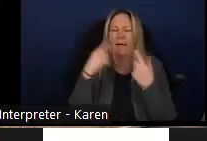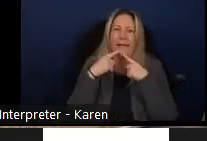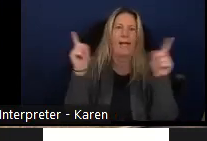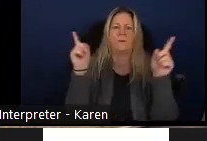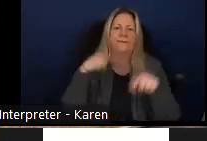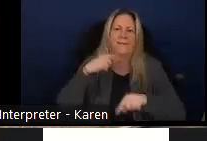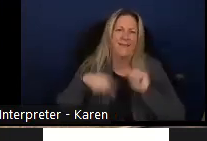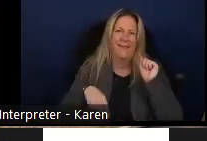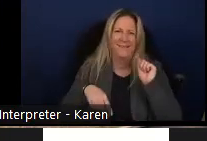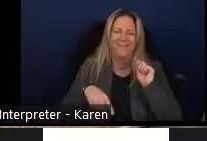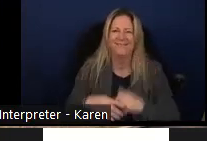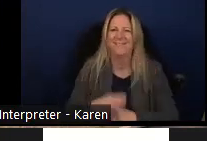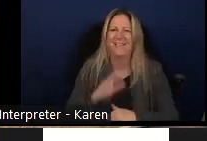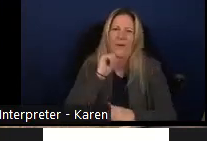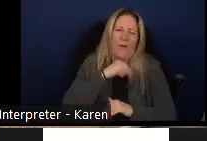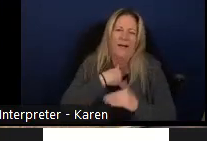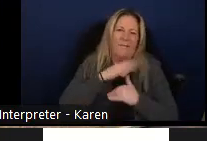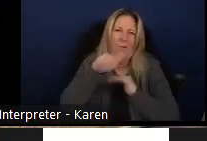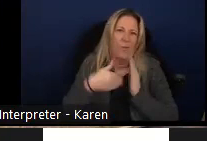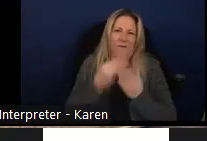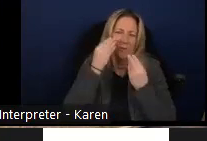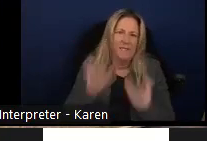have all the information for.